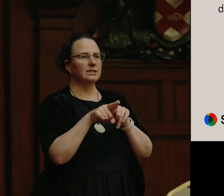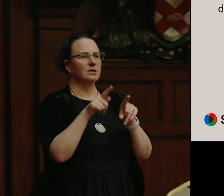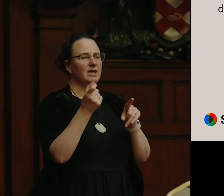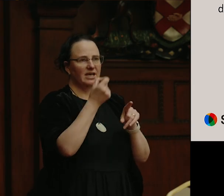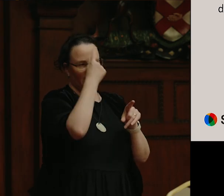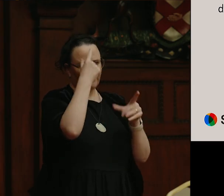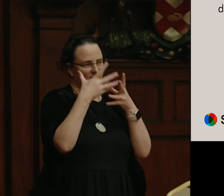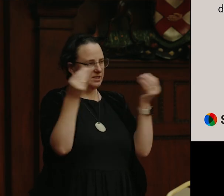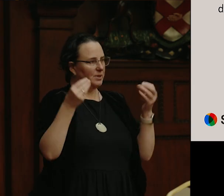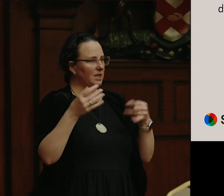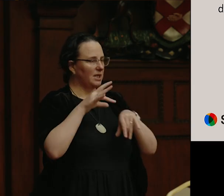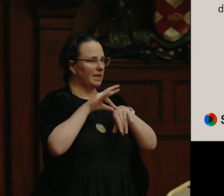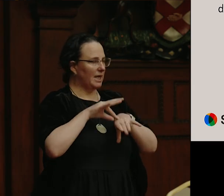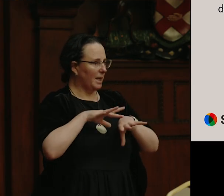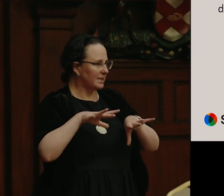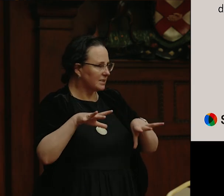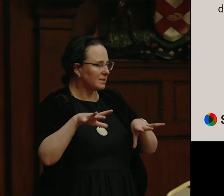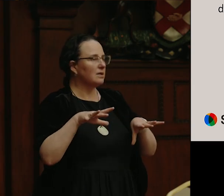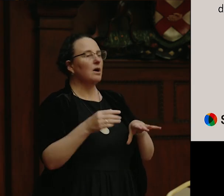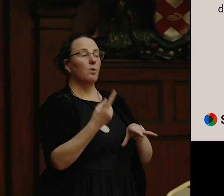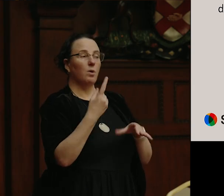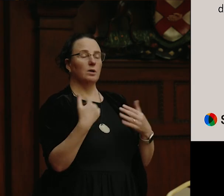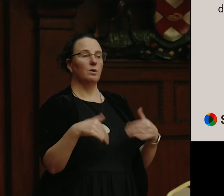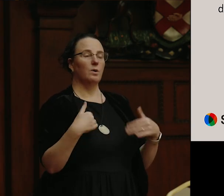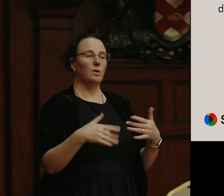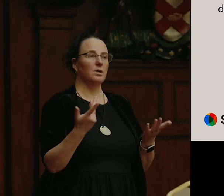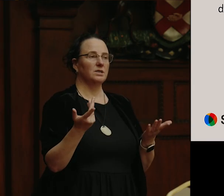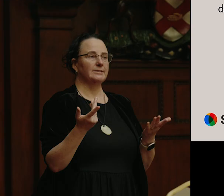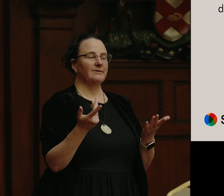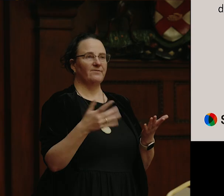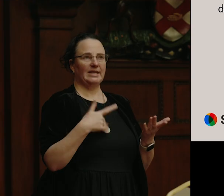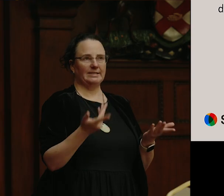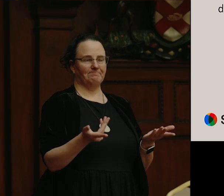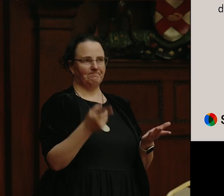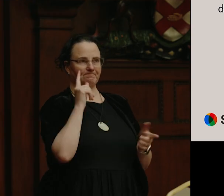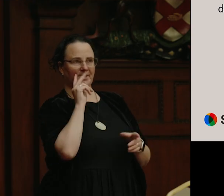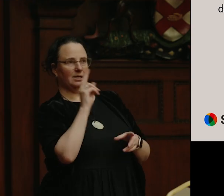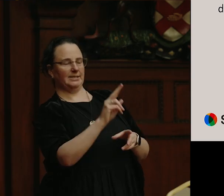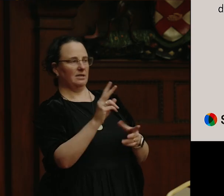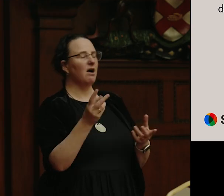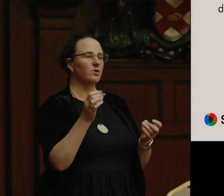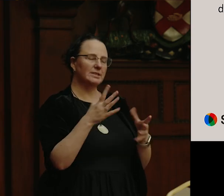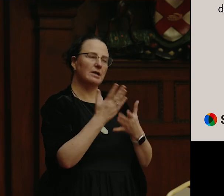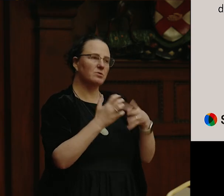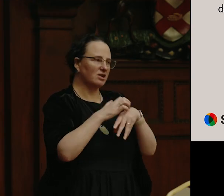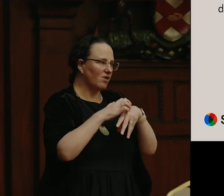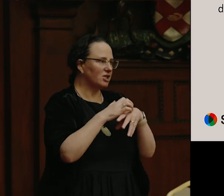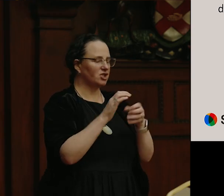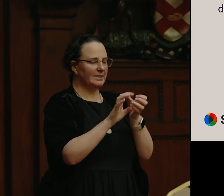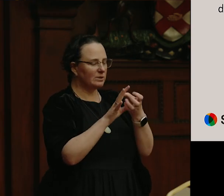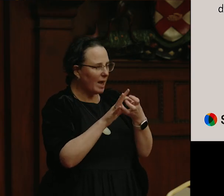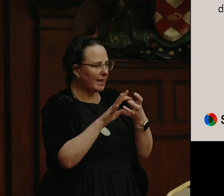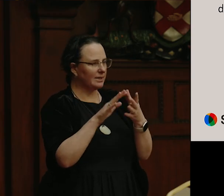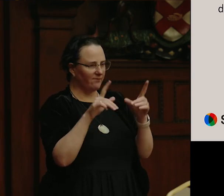illness. One of the most powerful themes was invisibility. Although there are some visible signs like rashes and swelling that participants